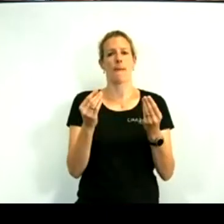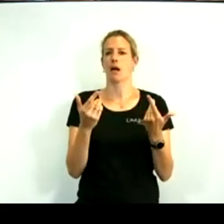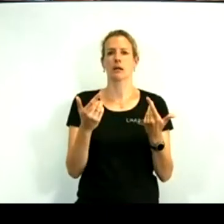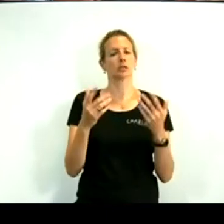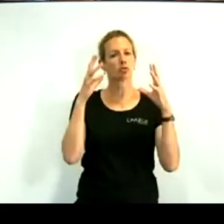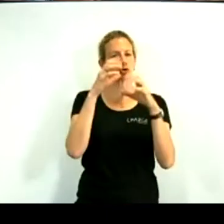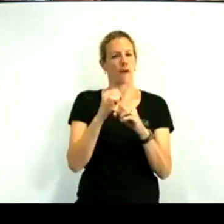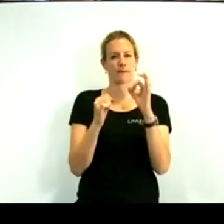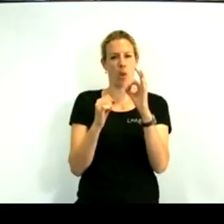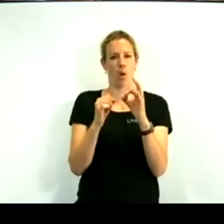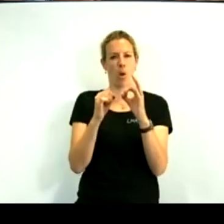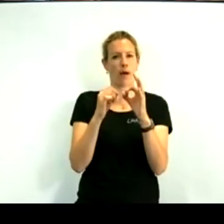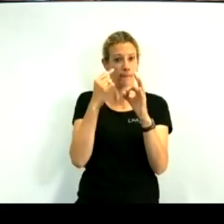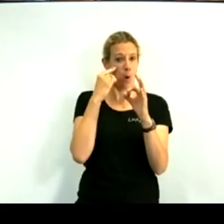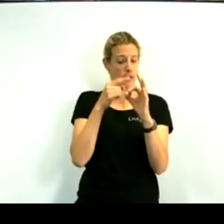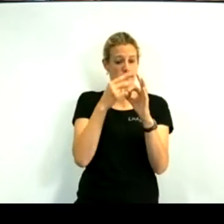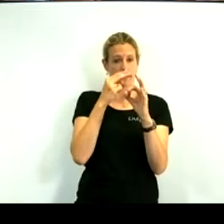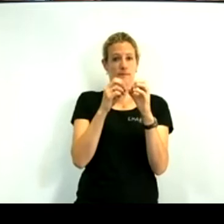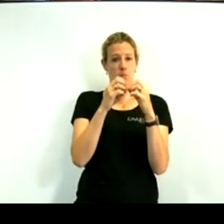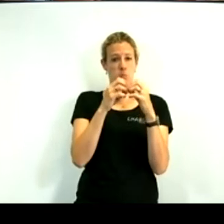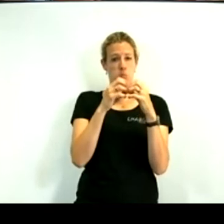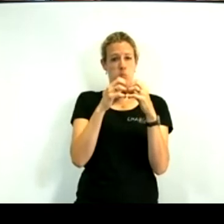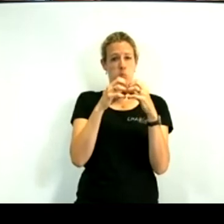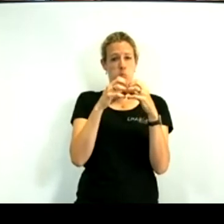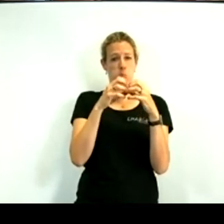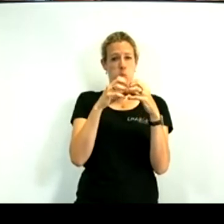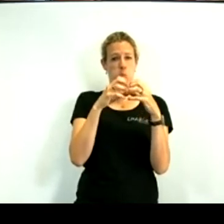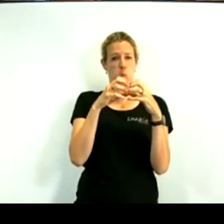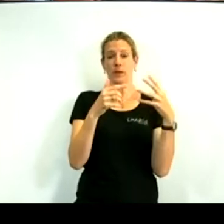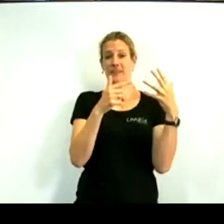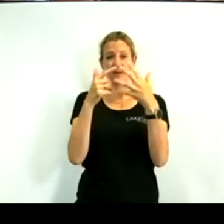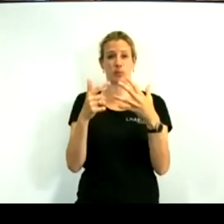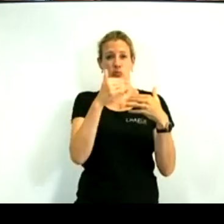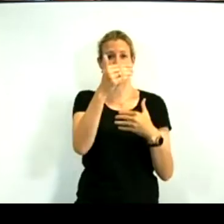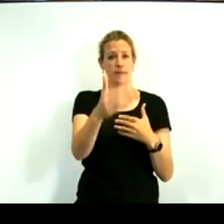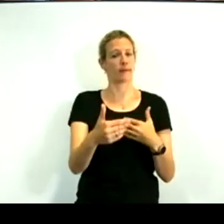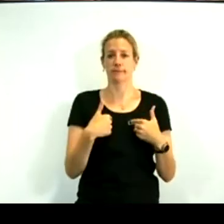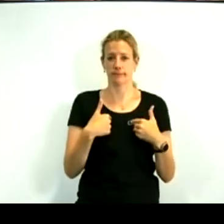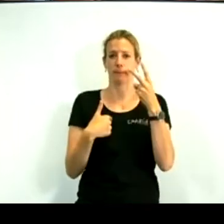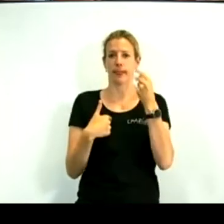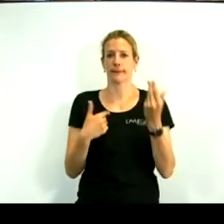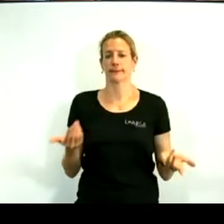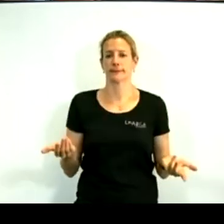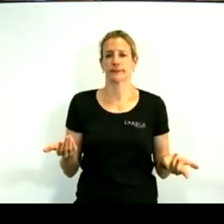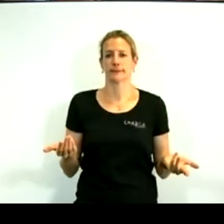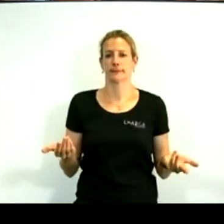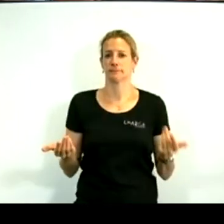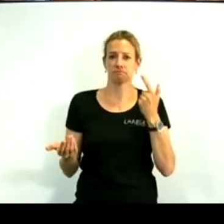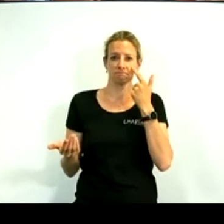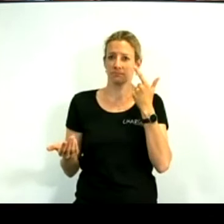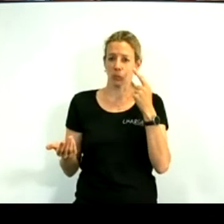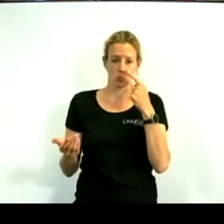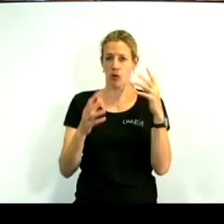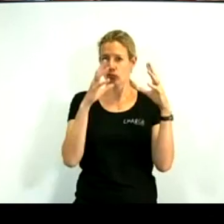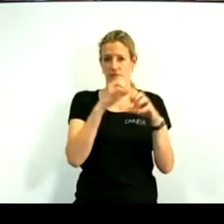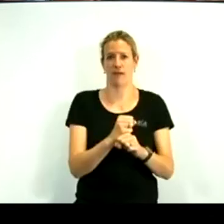after 7 hours, my eye was completely blind. I mean, the blackness was like I couldn't imagine.